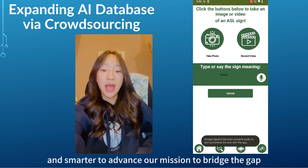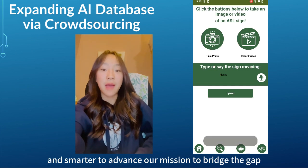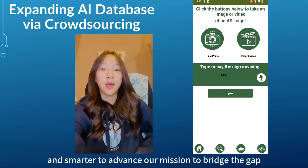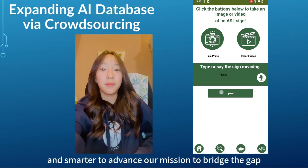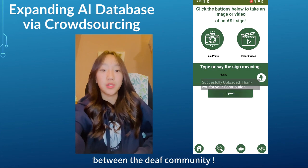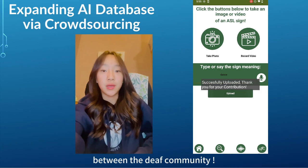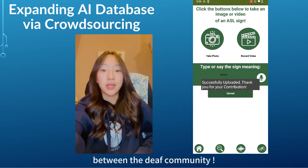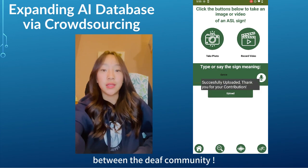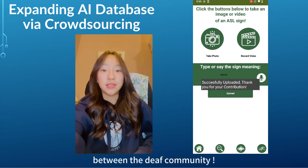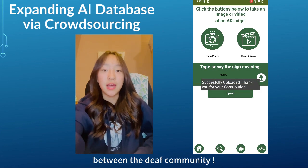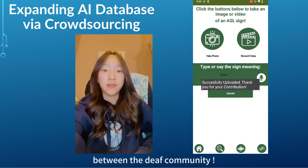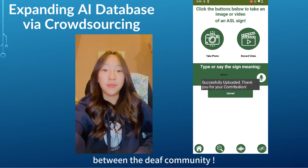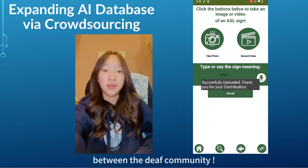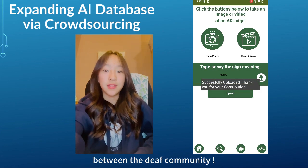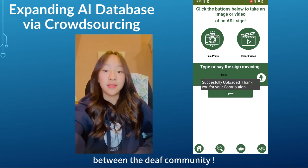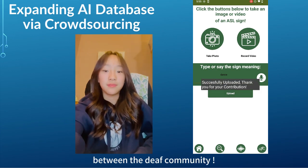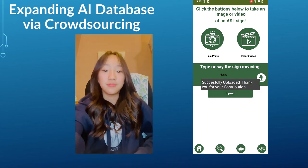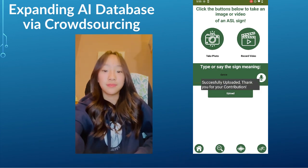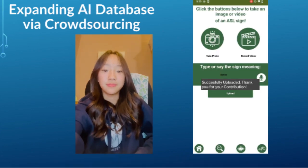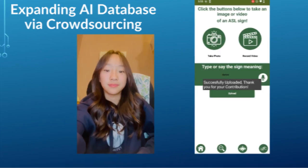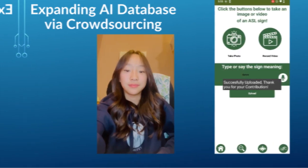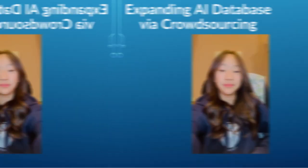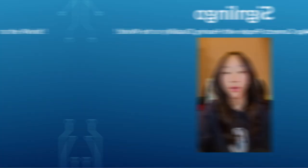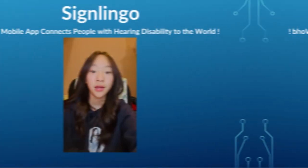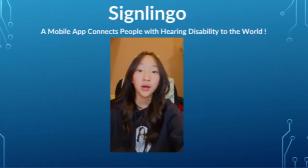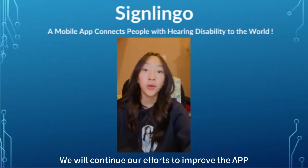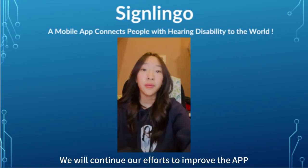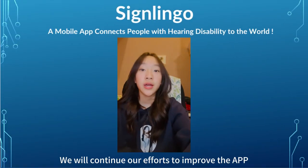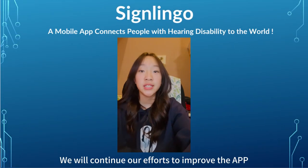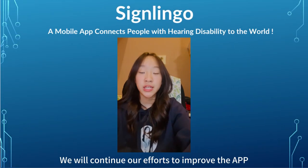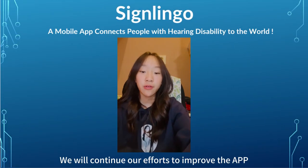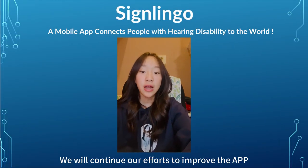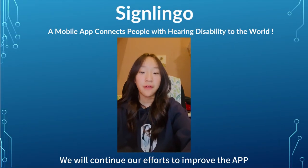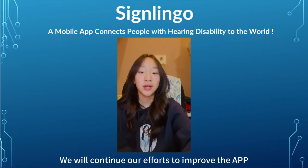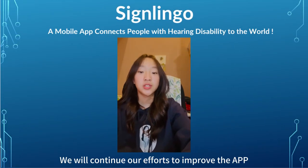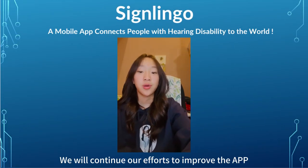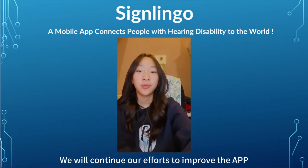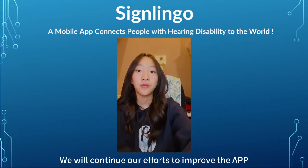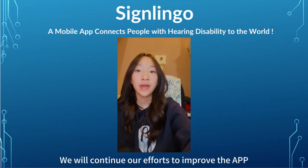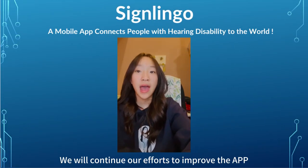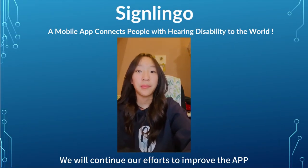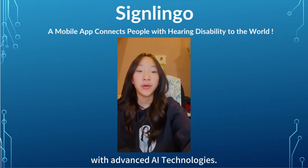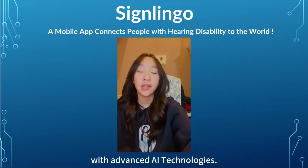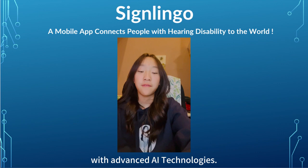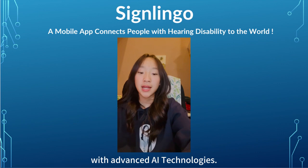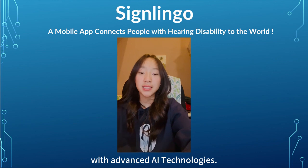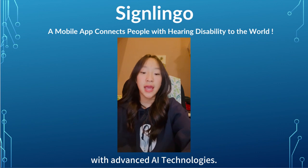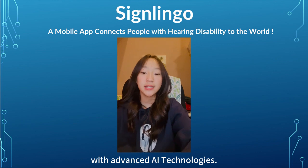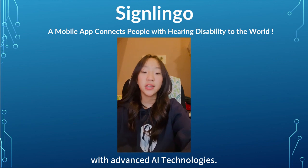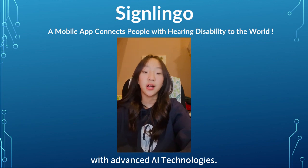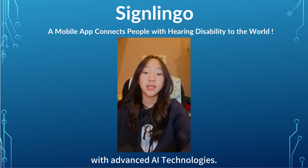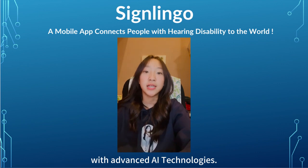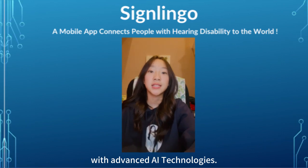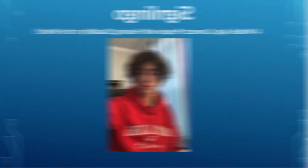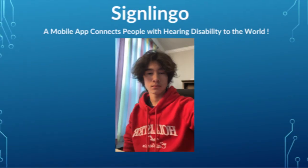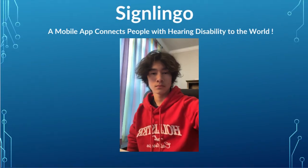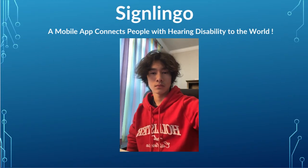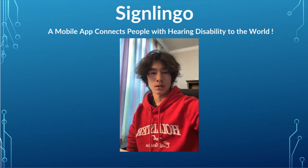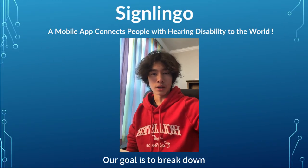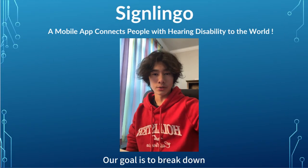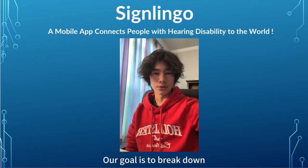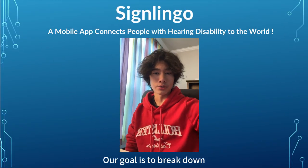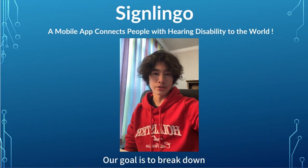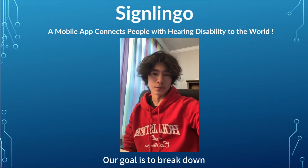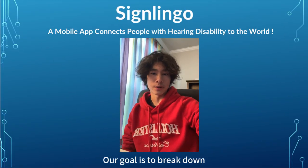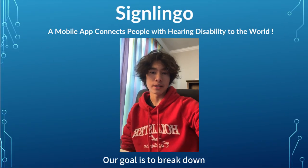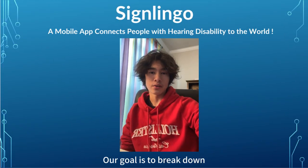bridge the gap between the deaf community. We will continue our efforts to improve the app with advanced AI technologies.